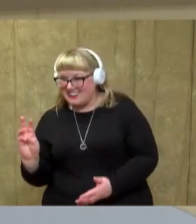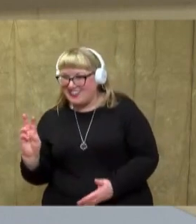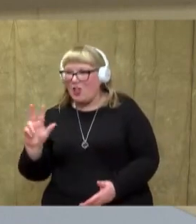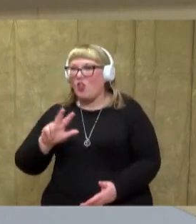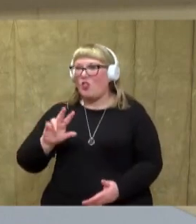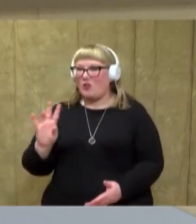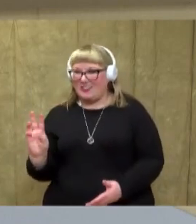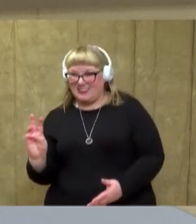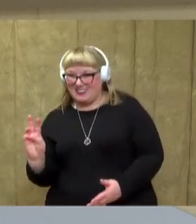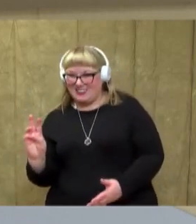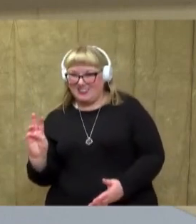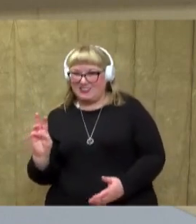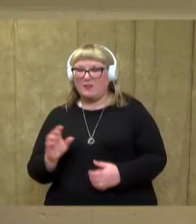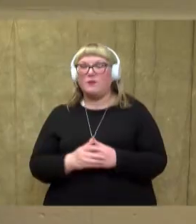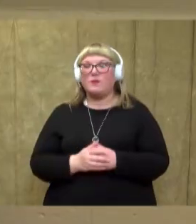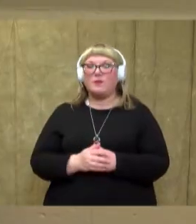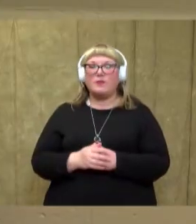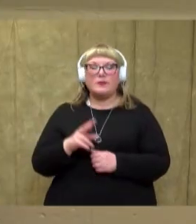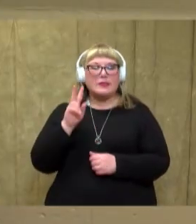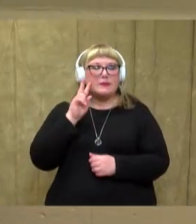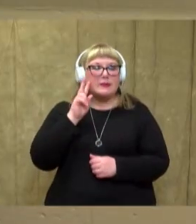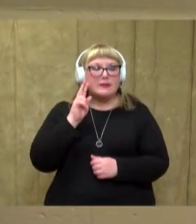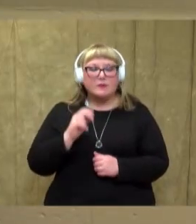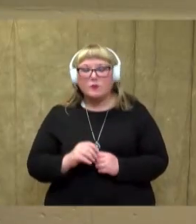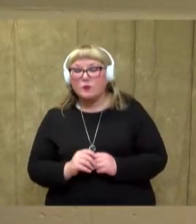36. Very good. Let me see.